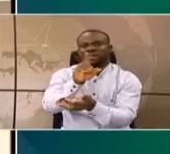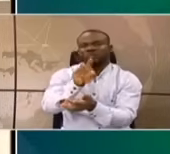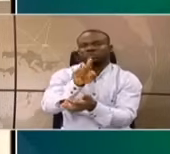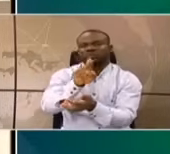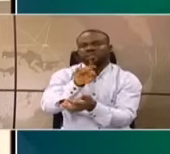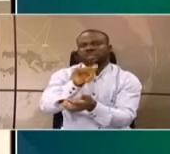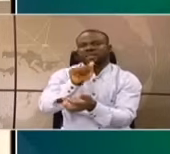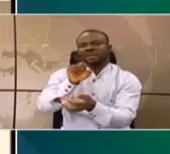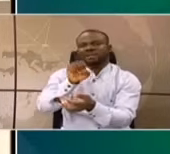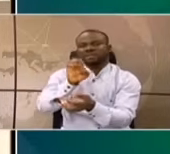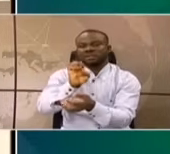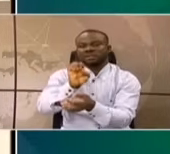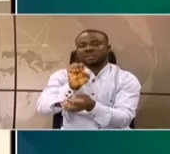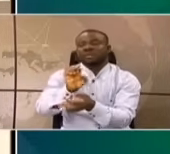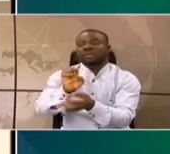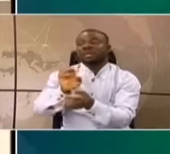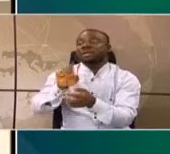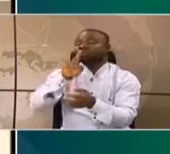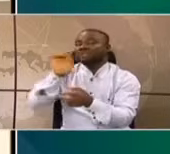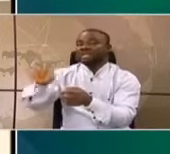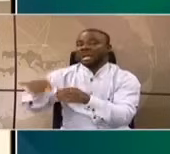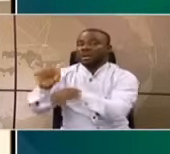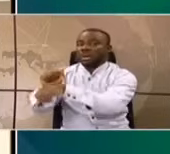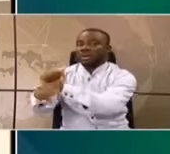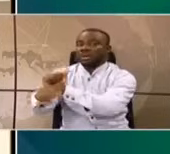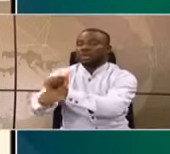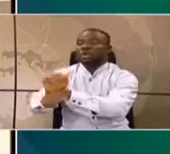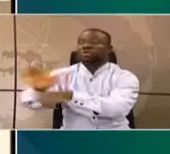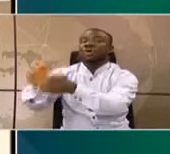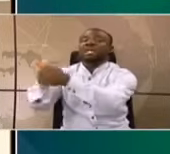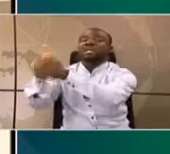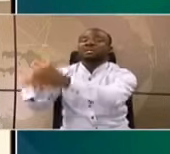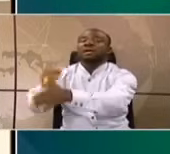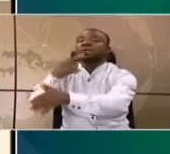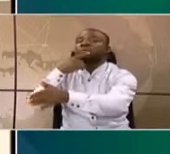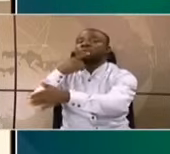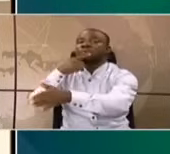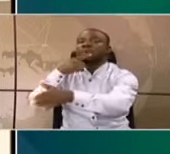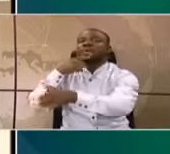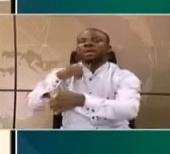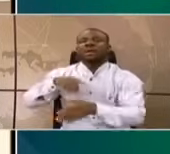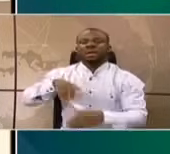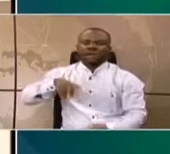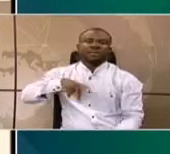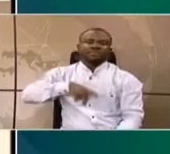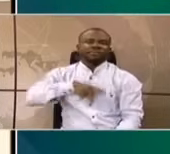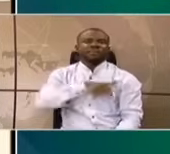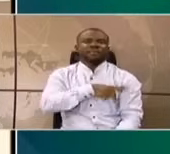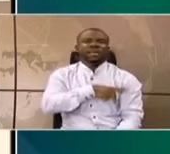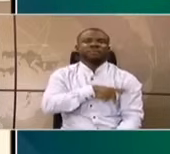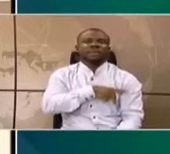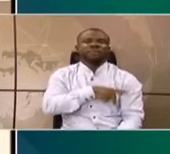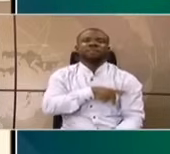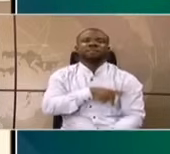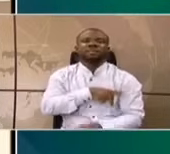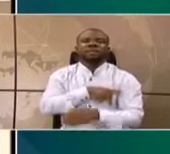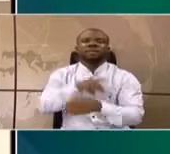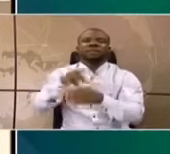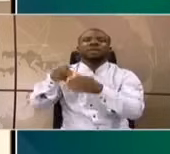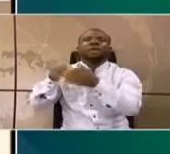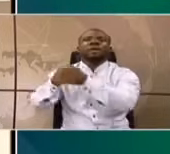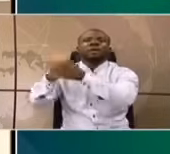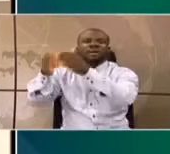Niura a parliamentary candidate. Aban fun we wo be di kunim bio. Ojai. Company